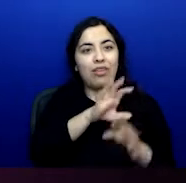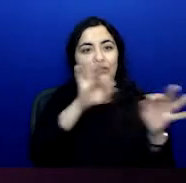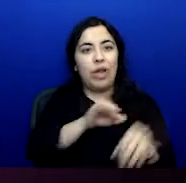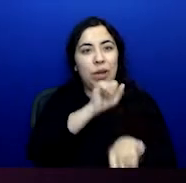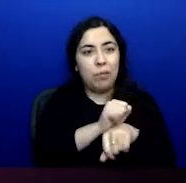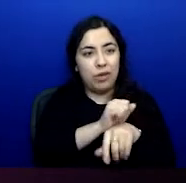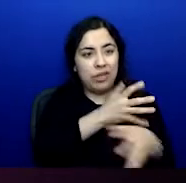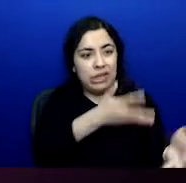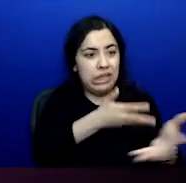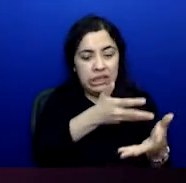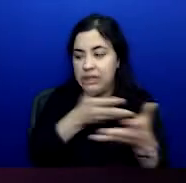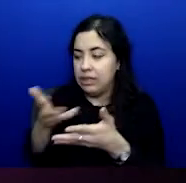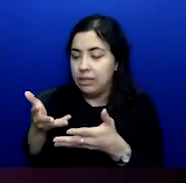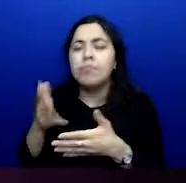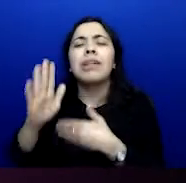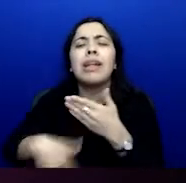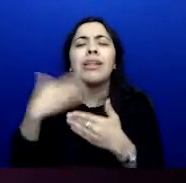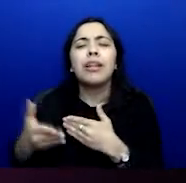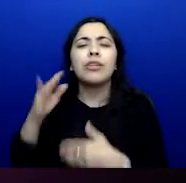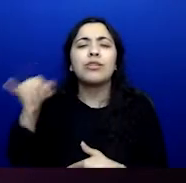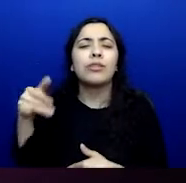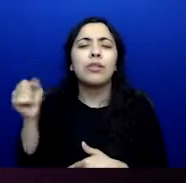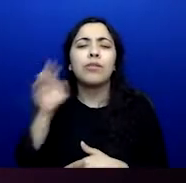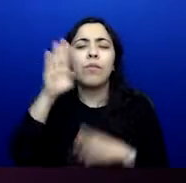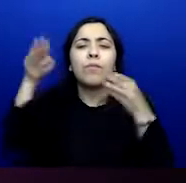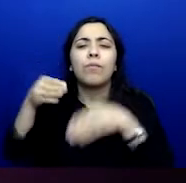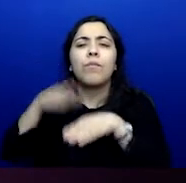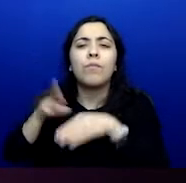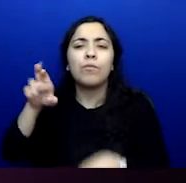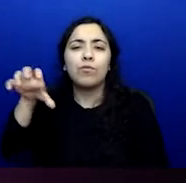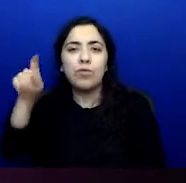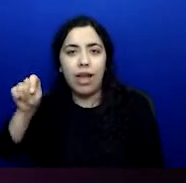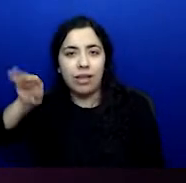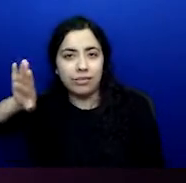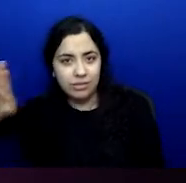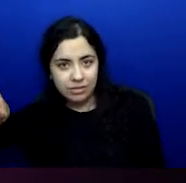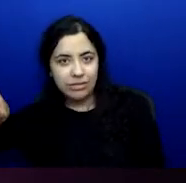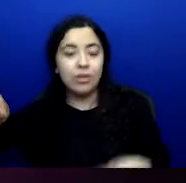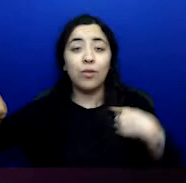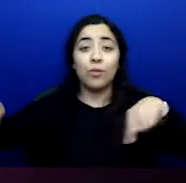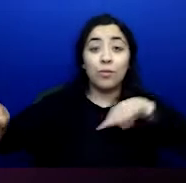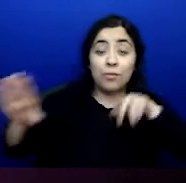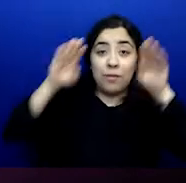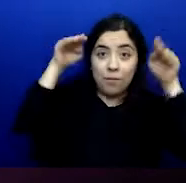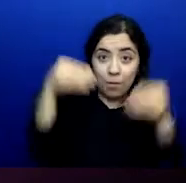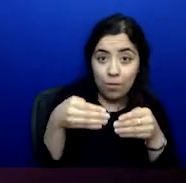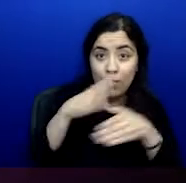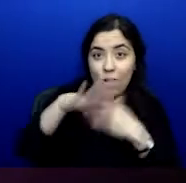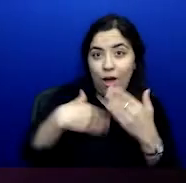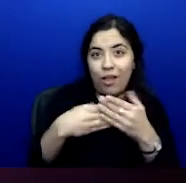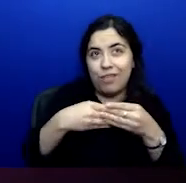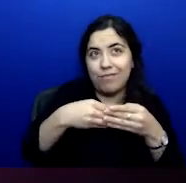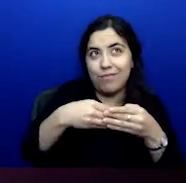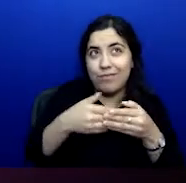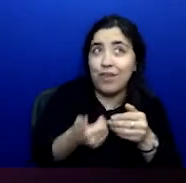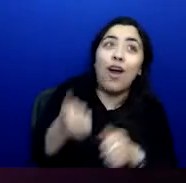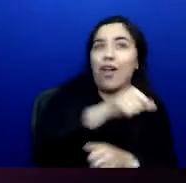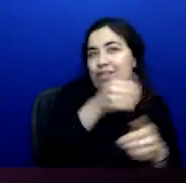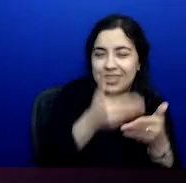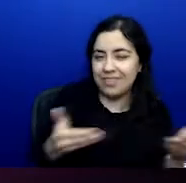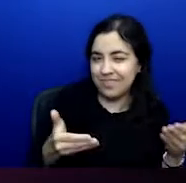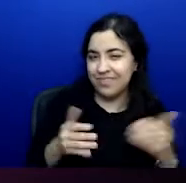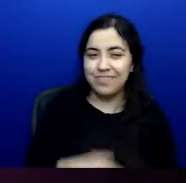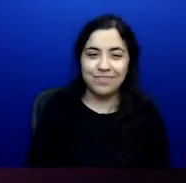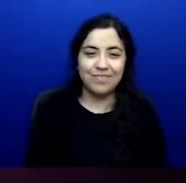stuff, we're letting Next.js focus on the React stuff, and we're going to focus on all the other stuff.